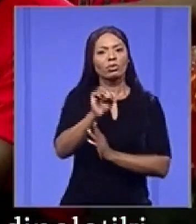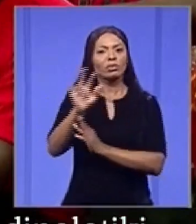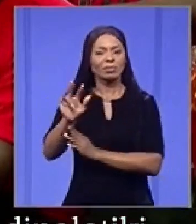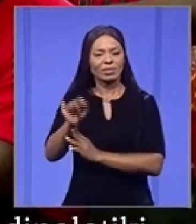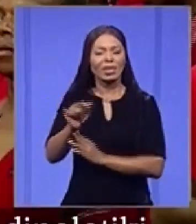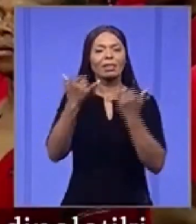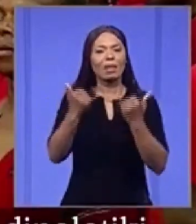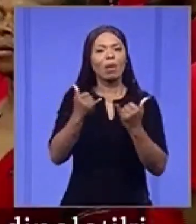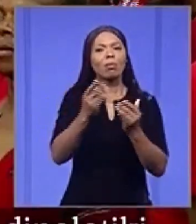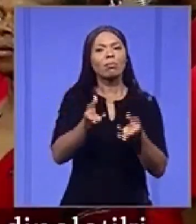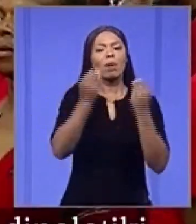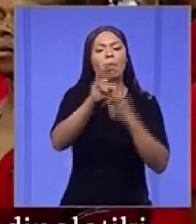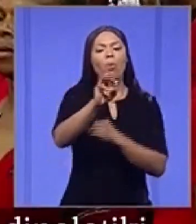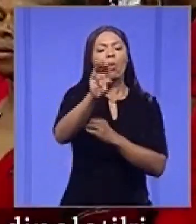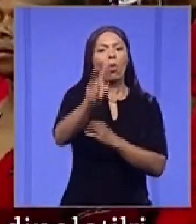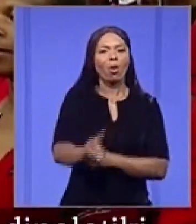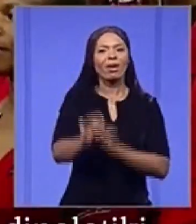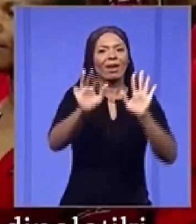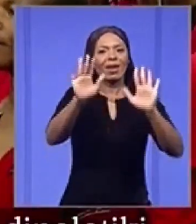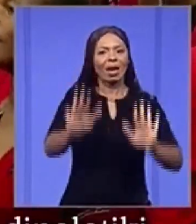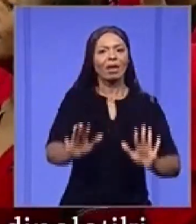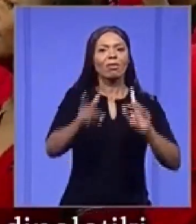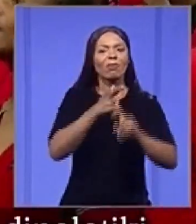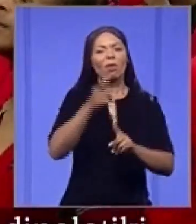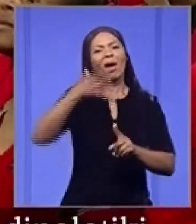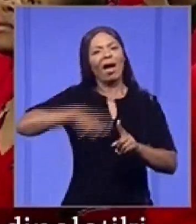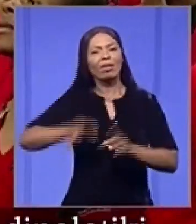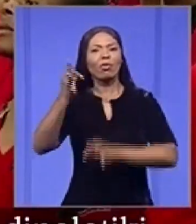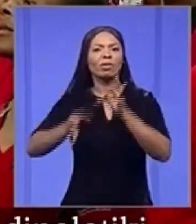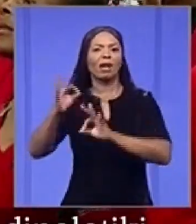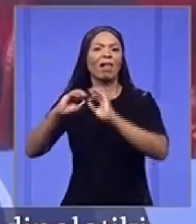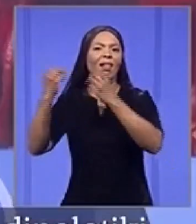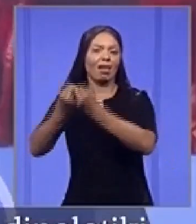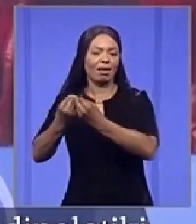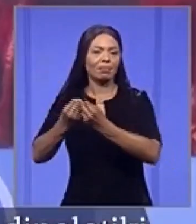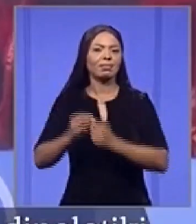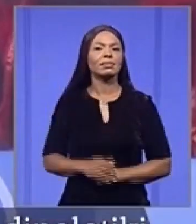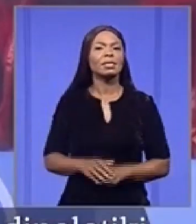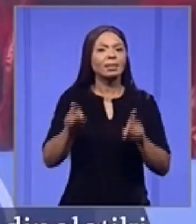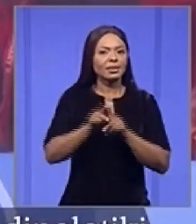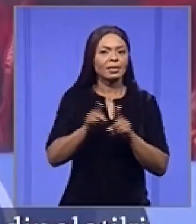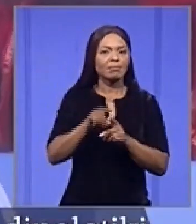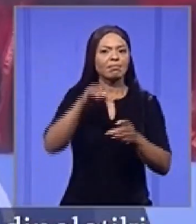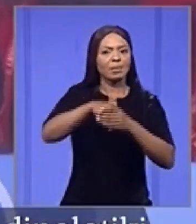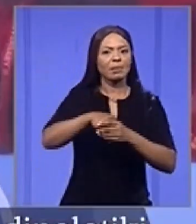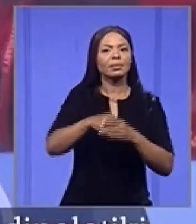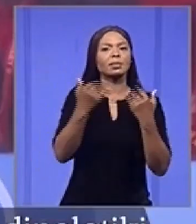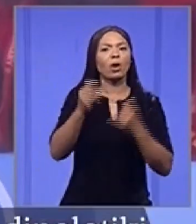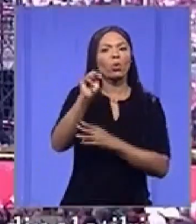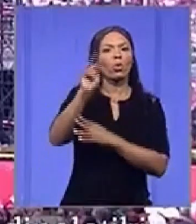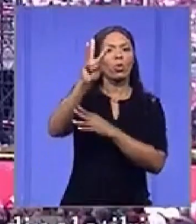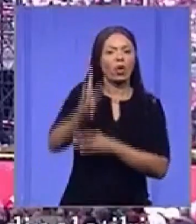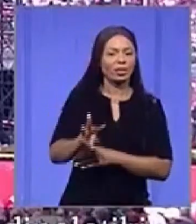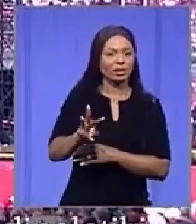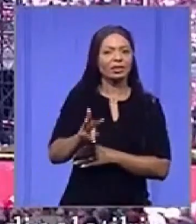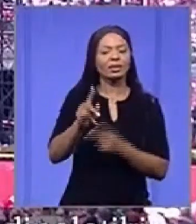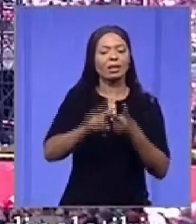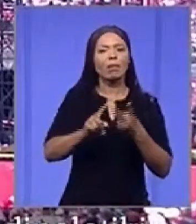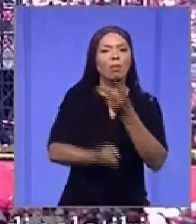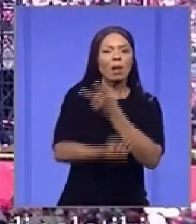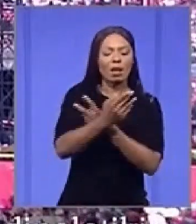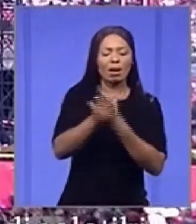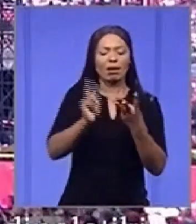le fentse diwoto di le 9 go tswa go mekgatlho e mengwe e bile ke lekoko kganetso la semmuso kwa Northwest Limpopo le